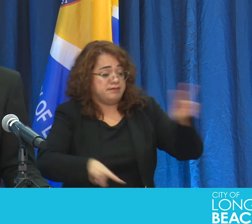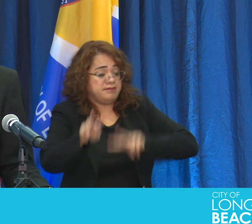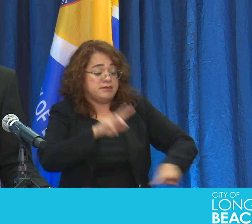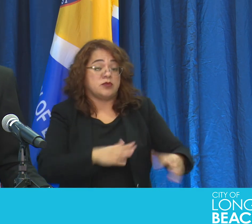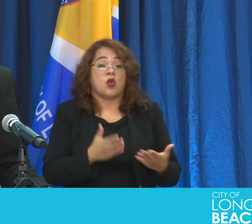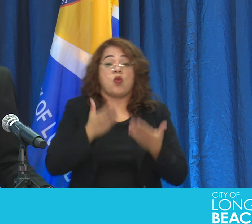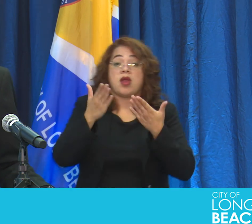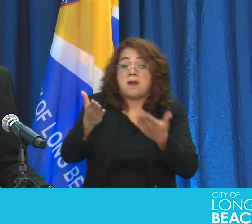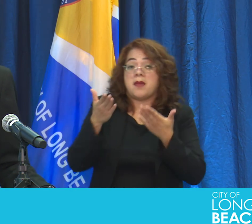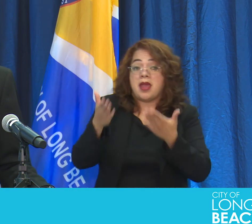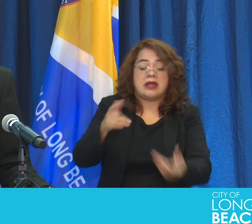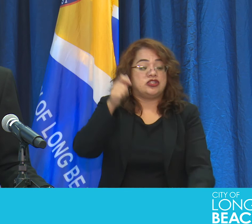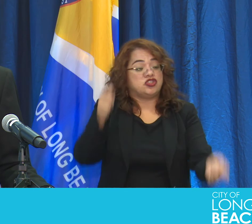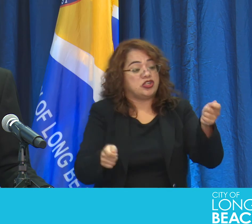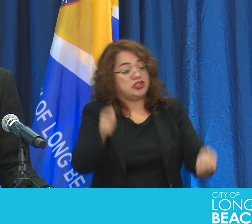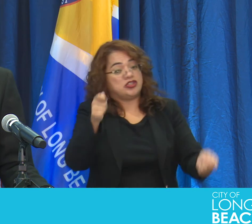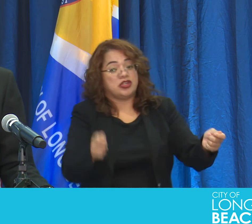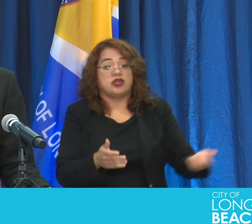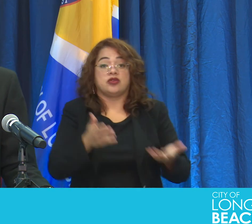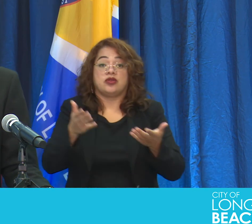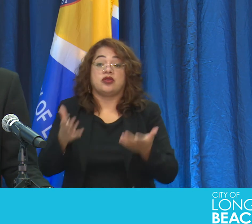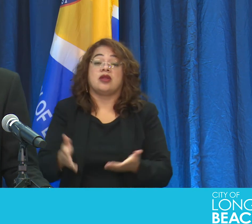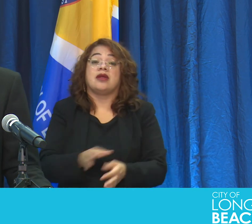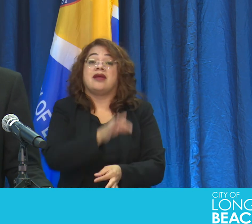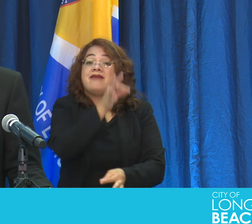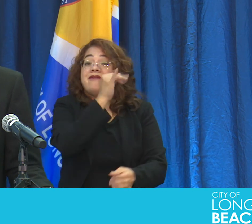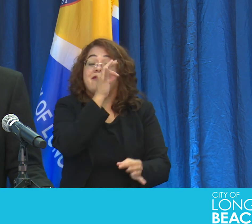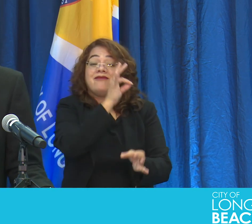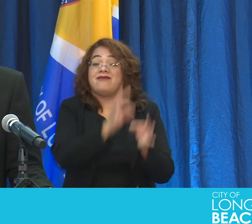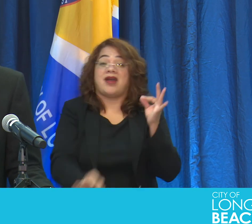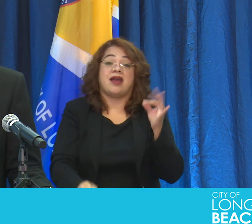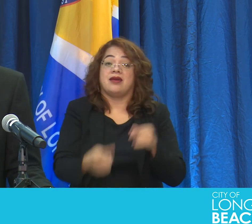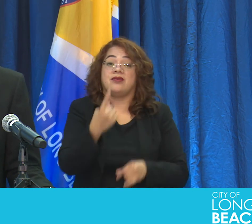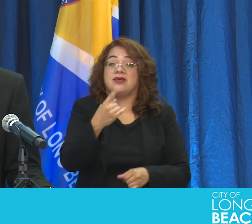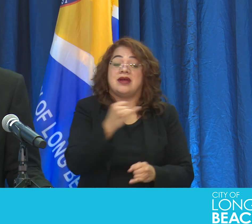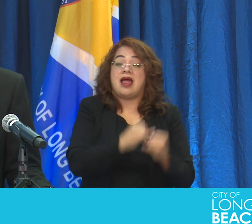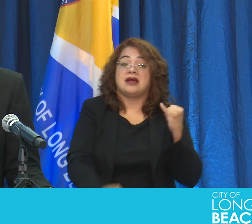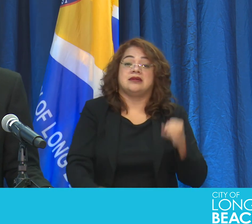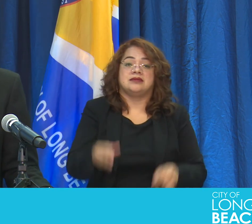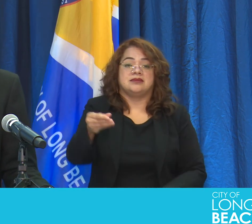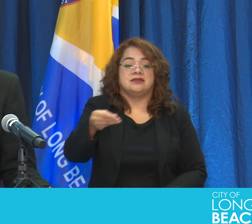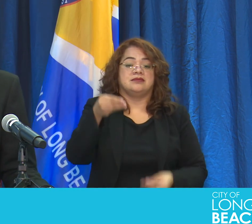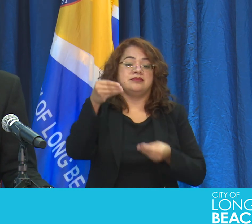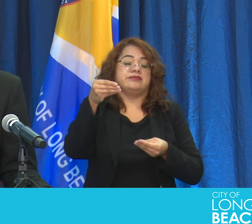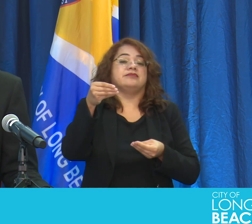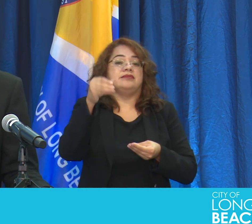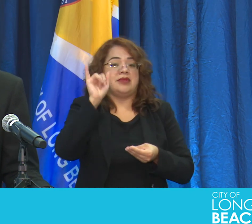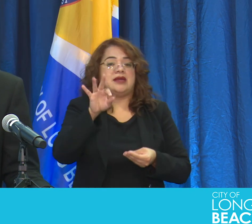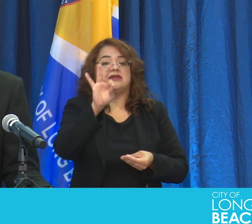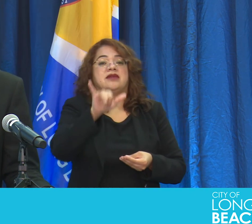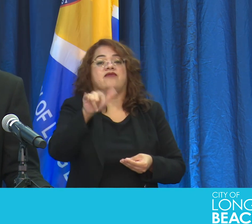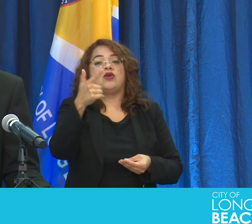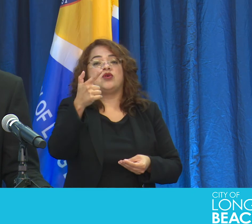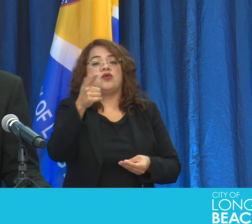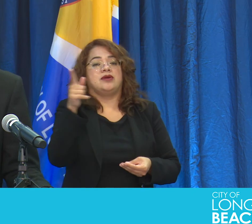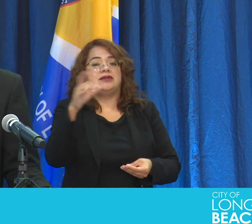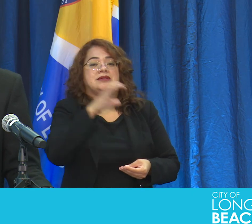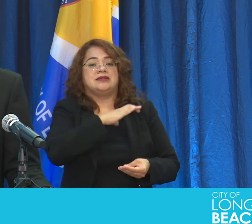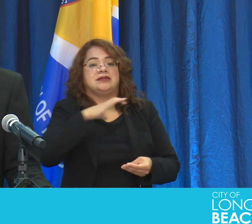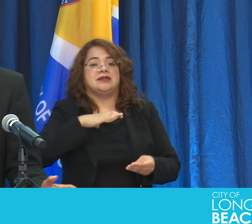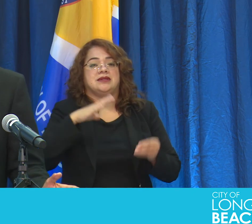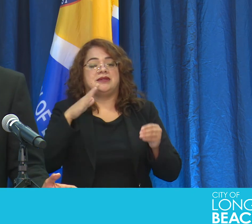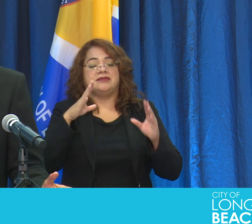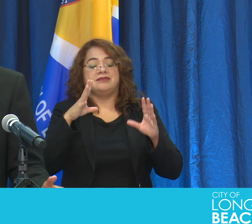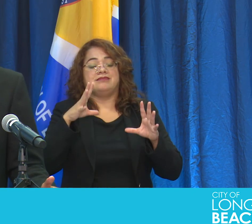and at the end of the day, the document that they adopt will become the document for fiscal year FY 2021. And